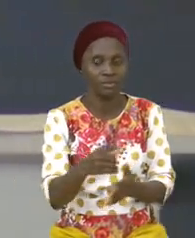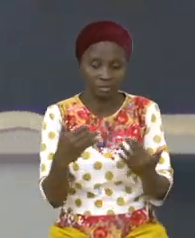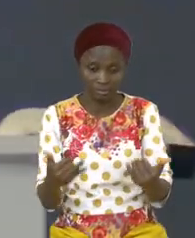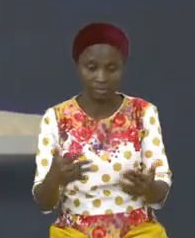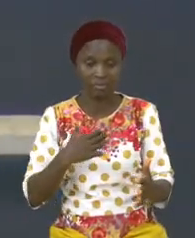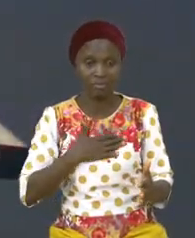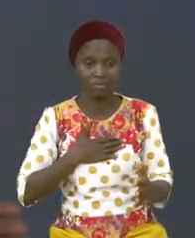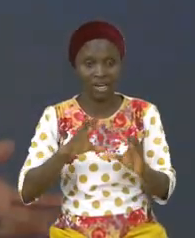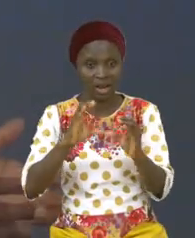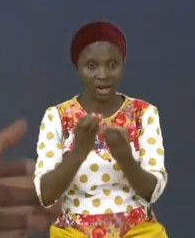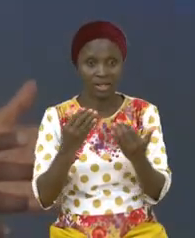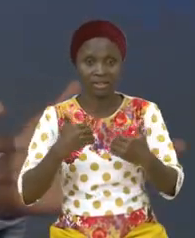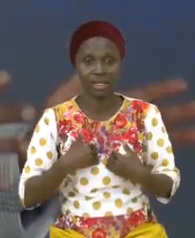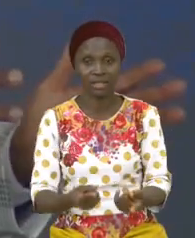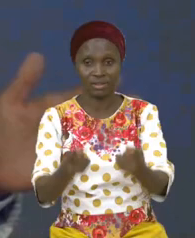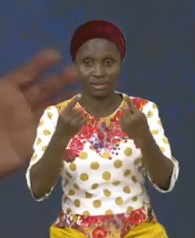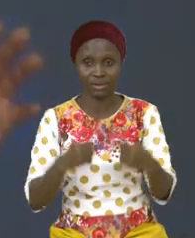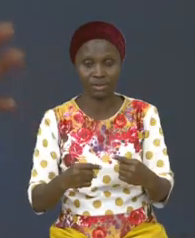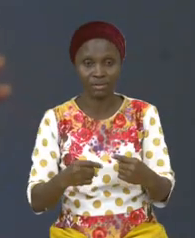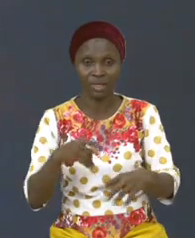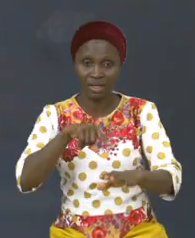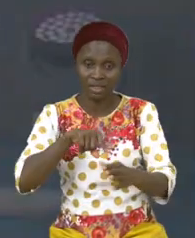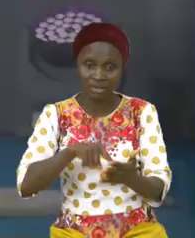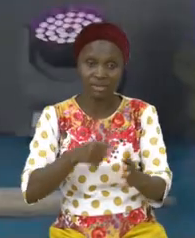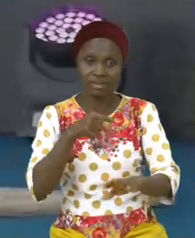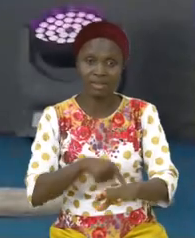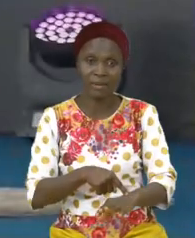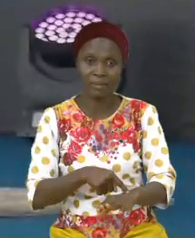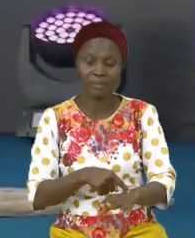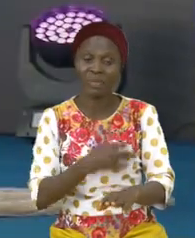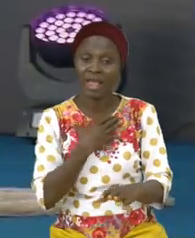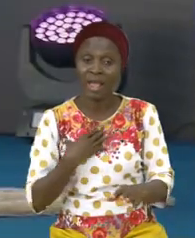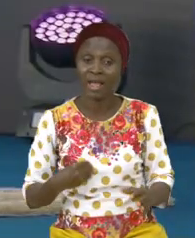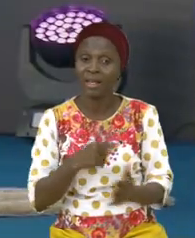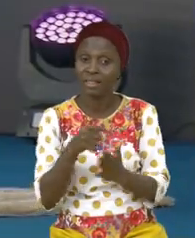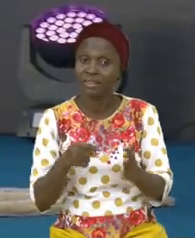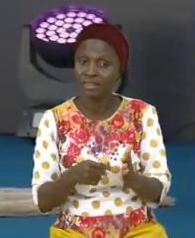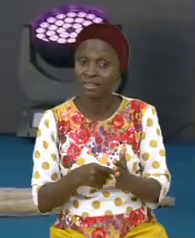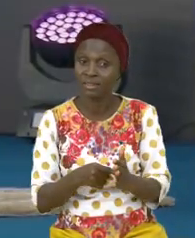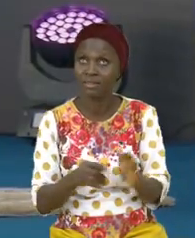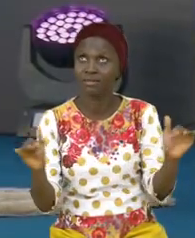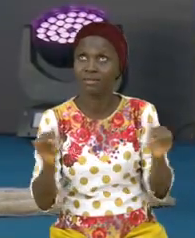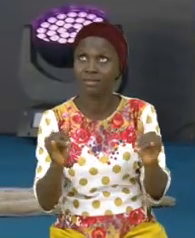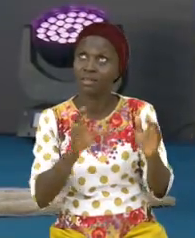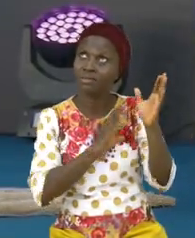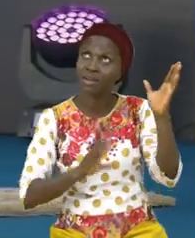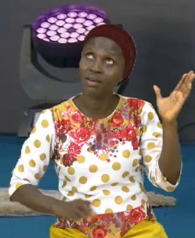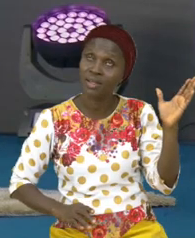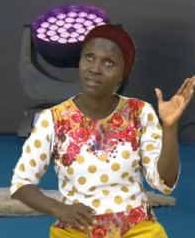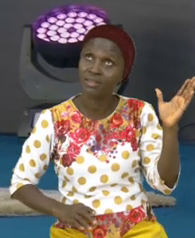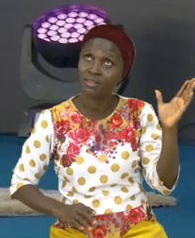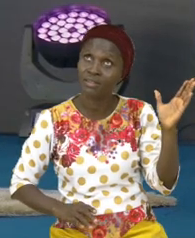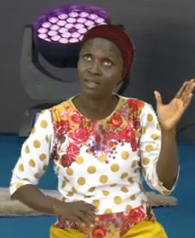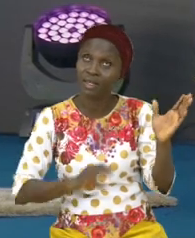has come at this time. And this same Christ,